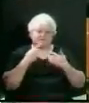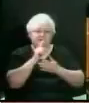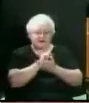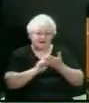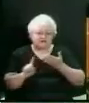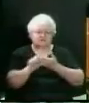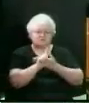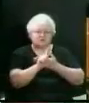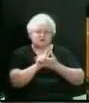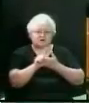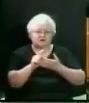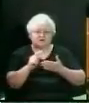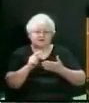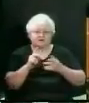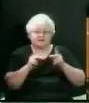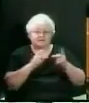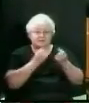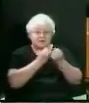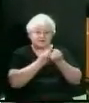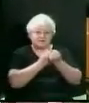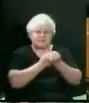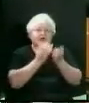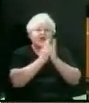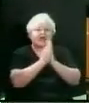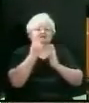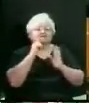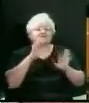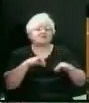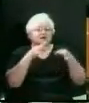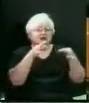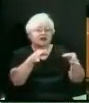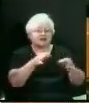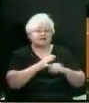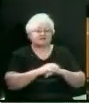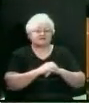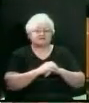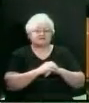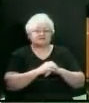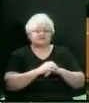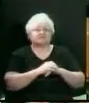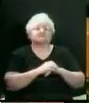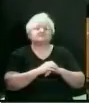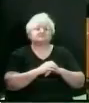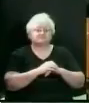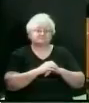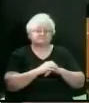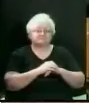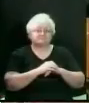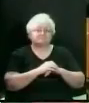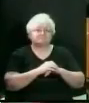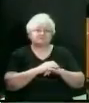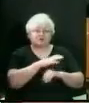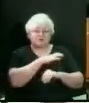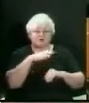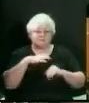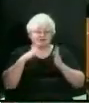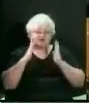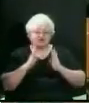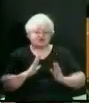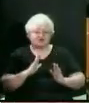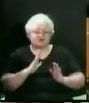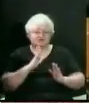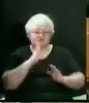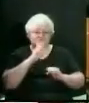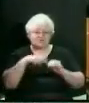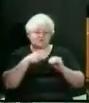the proponents asked for a delay. And so it turned, the Commissioner Norman just spoke about, we